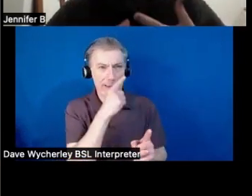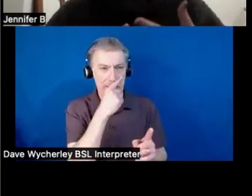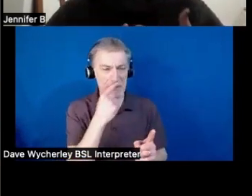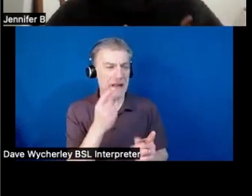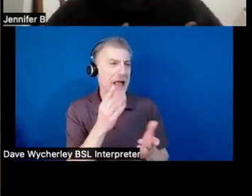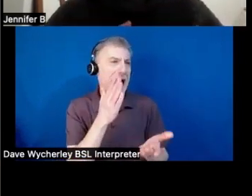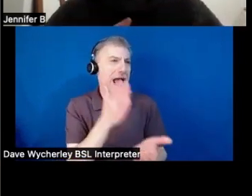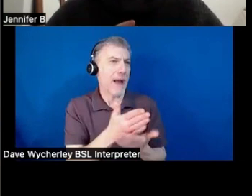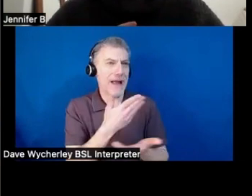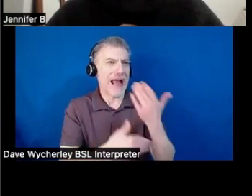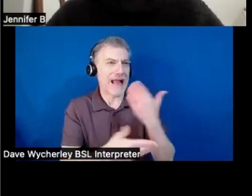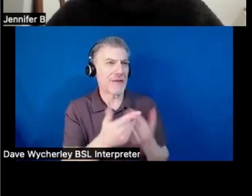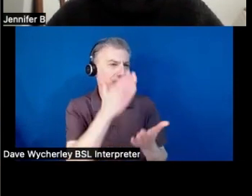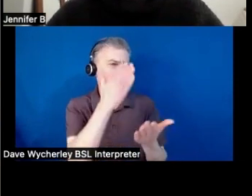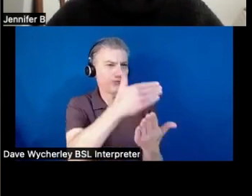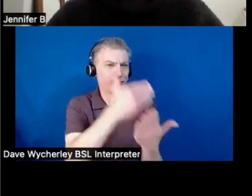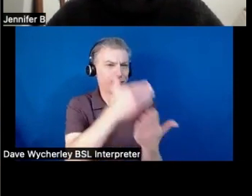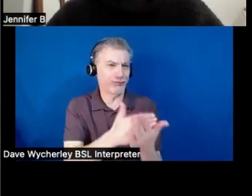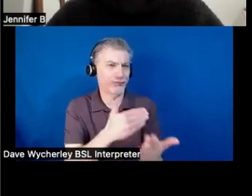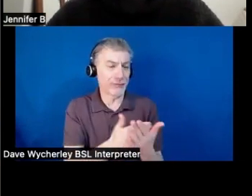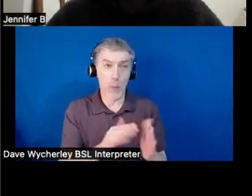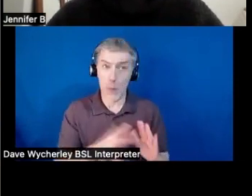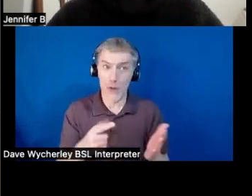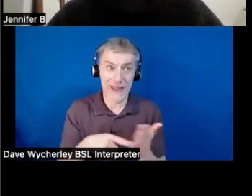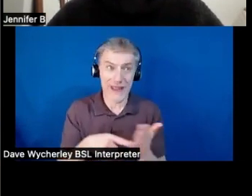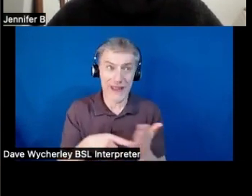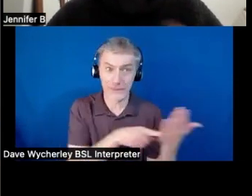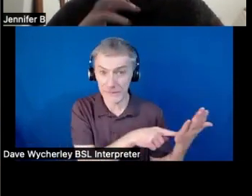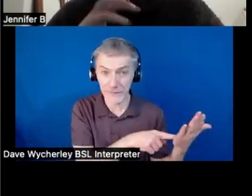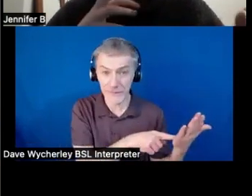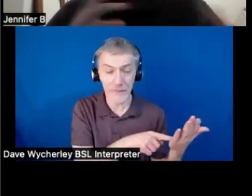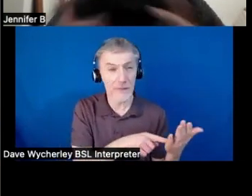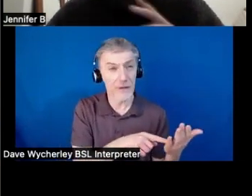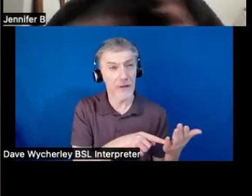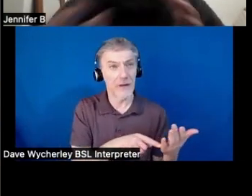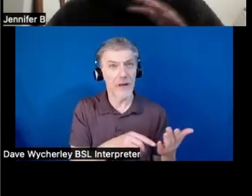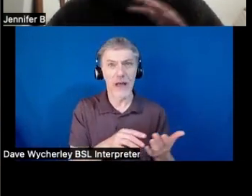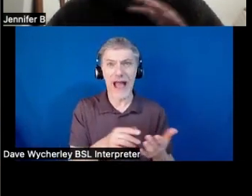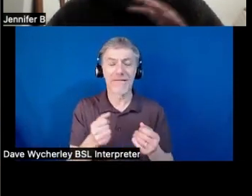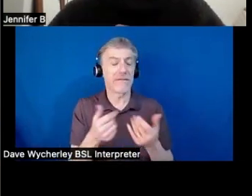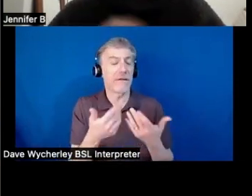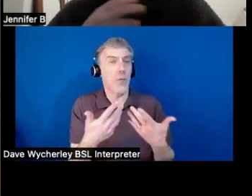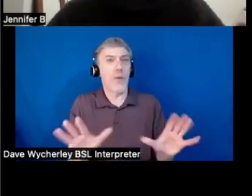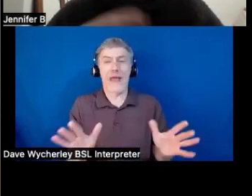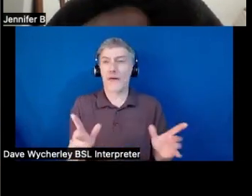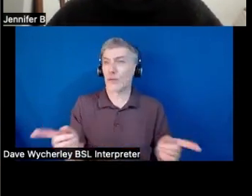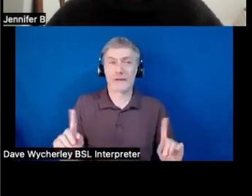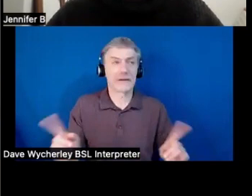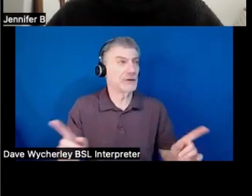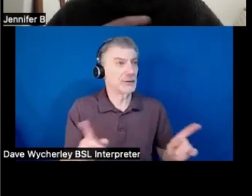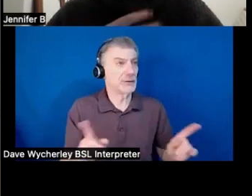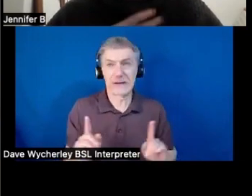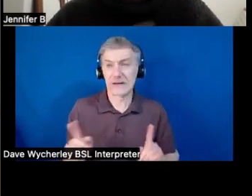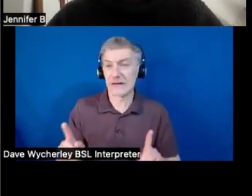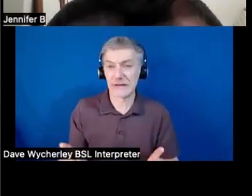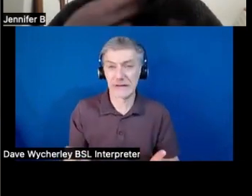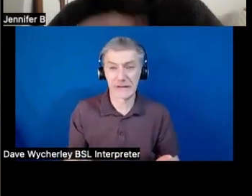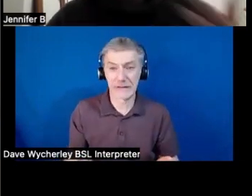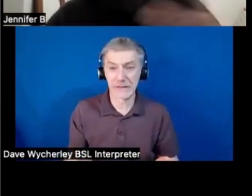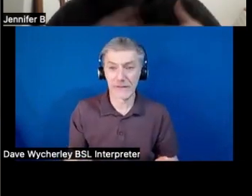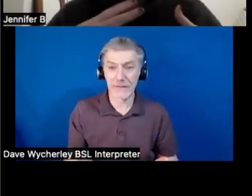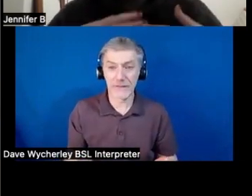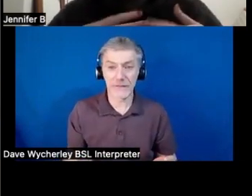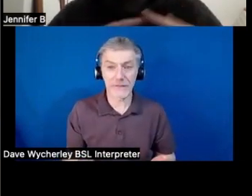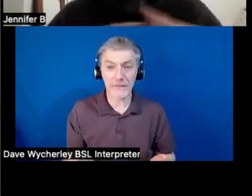And she uses family histories of illness as an example of this. So one not being able to happen without the other, but how we